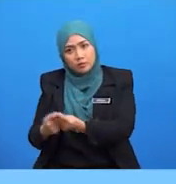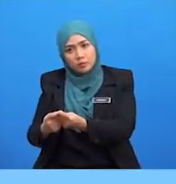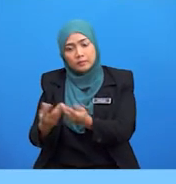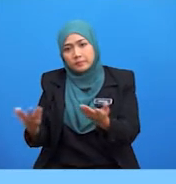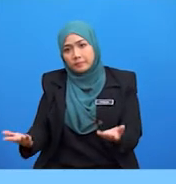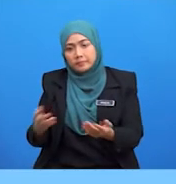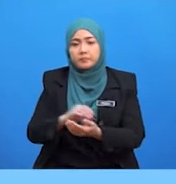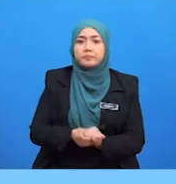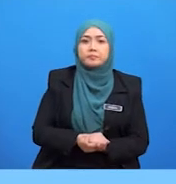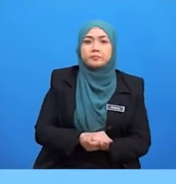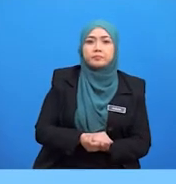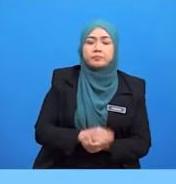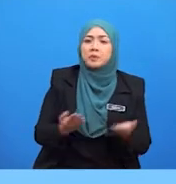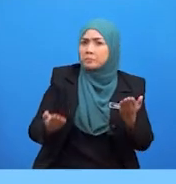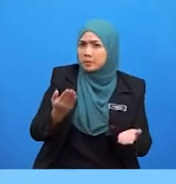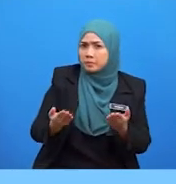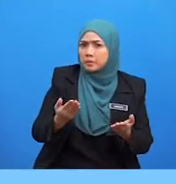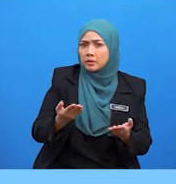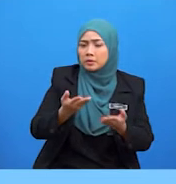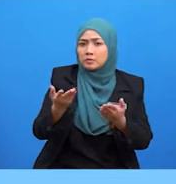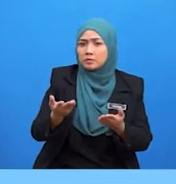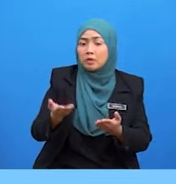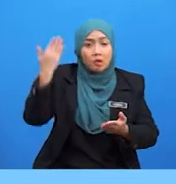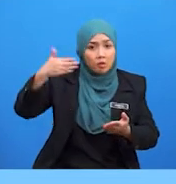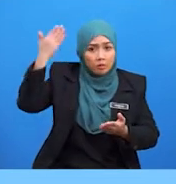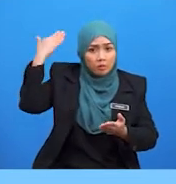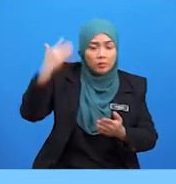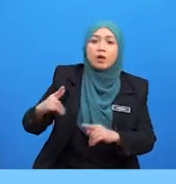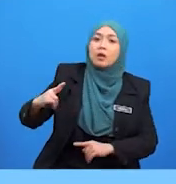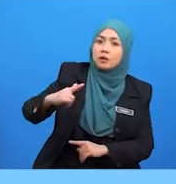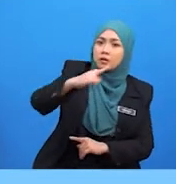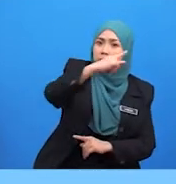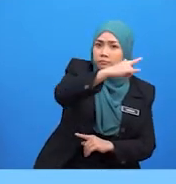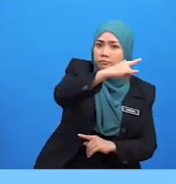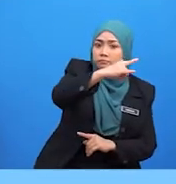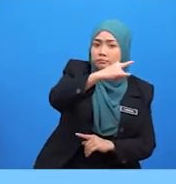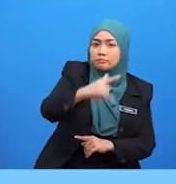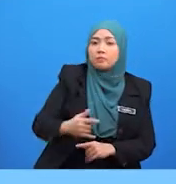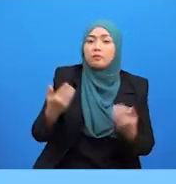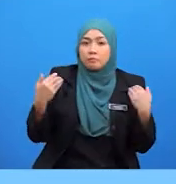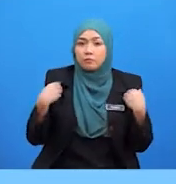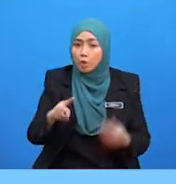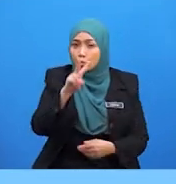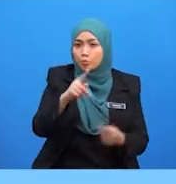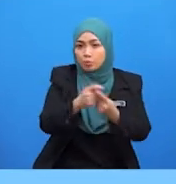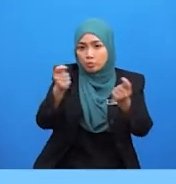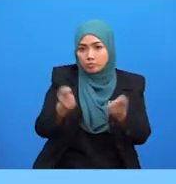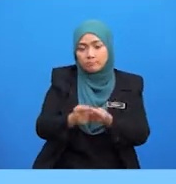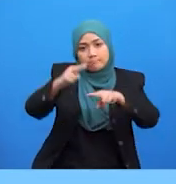Did you know that the very first aeroplane was created by two siblings?